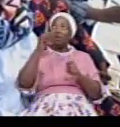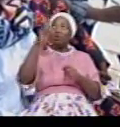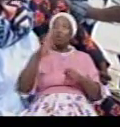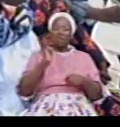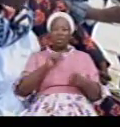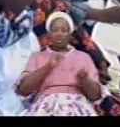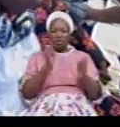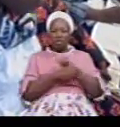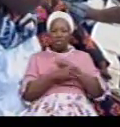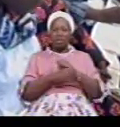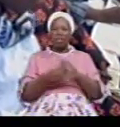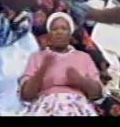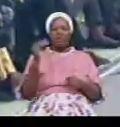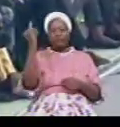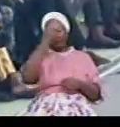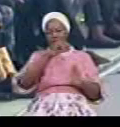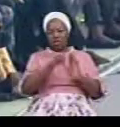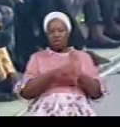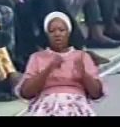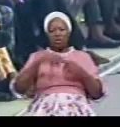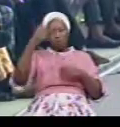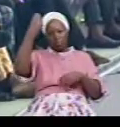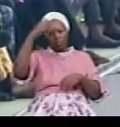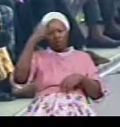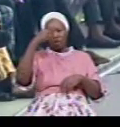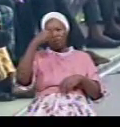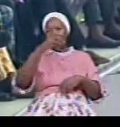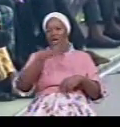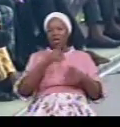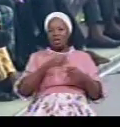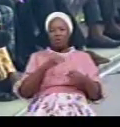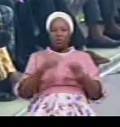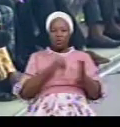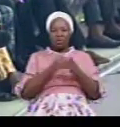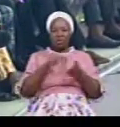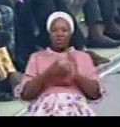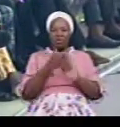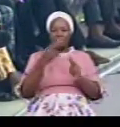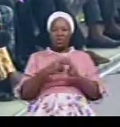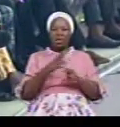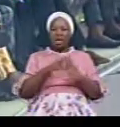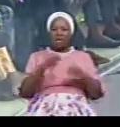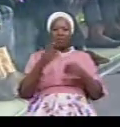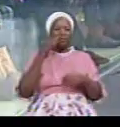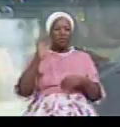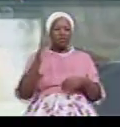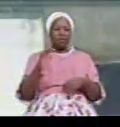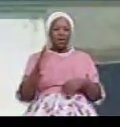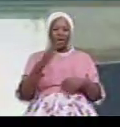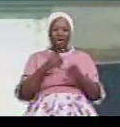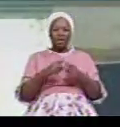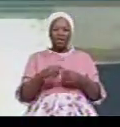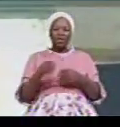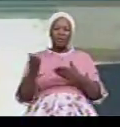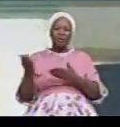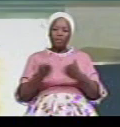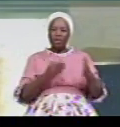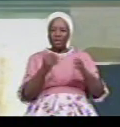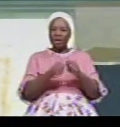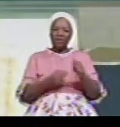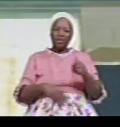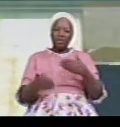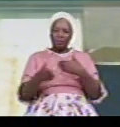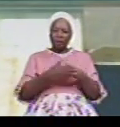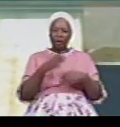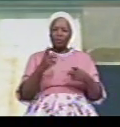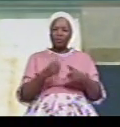give you wisdom. And he can show his favor unto you, and it can bring helpers to come from every